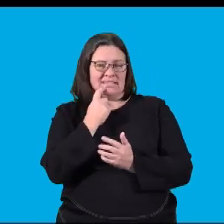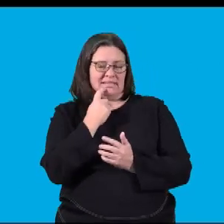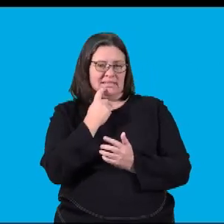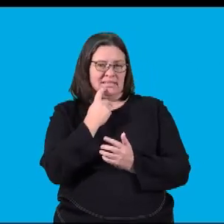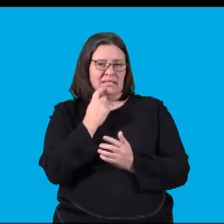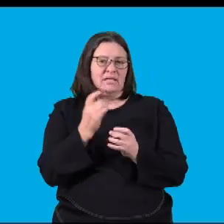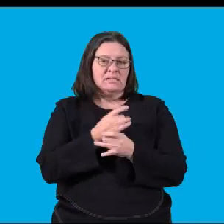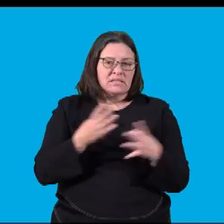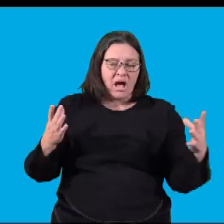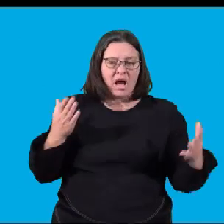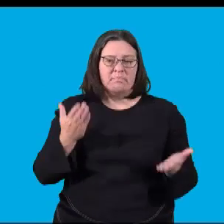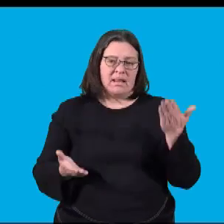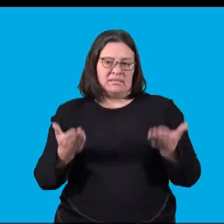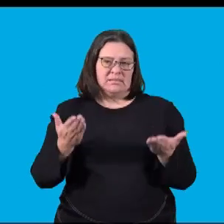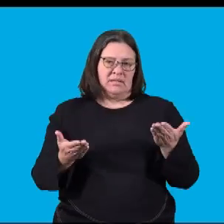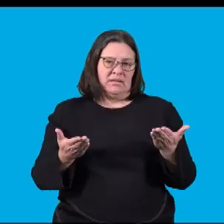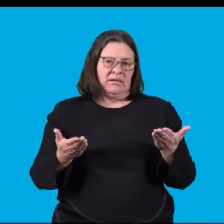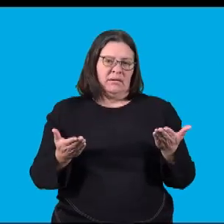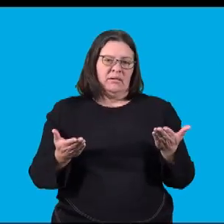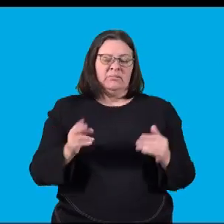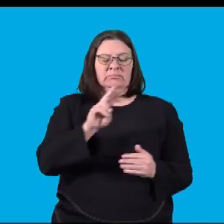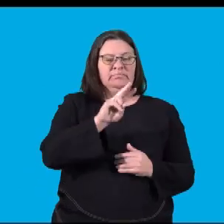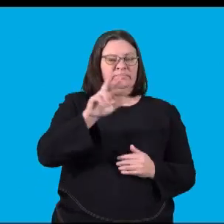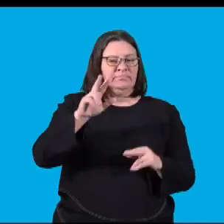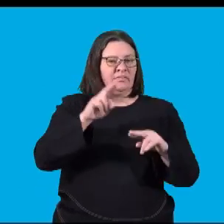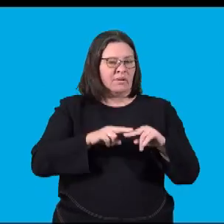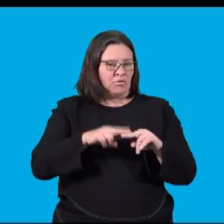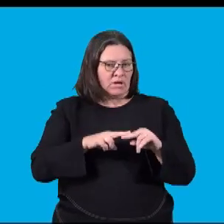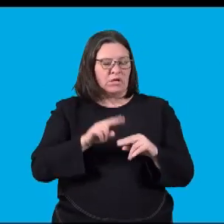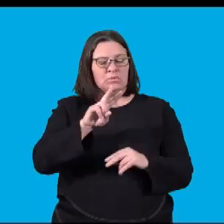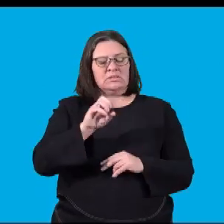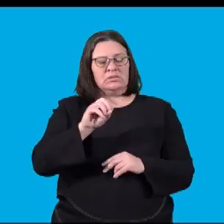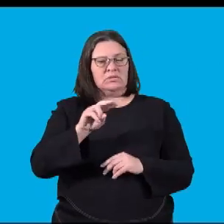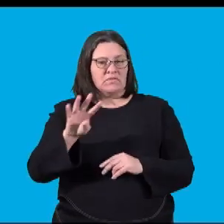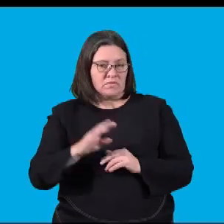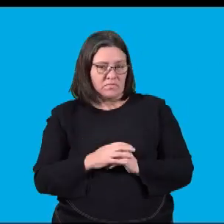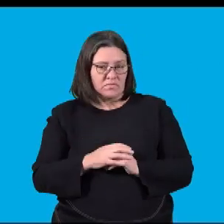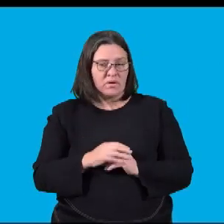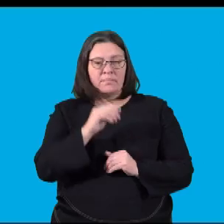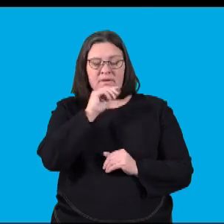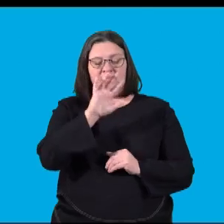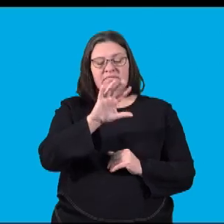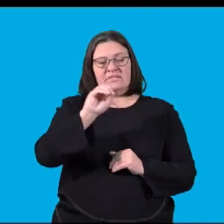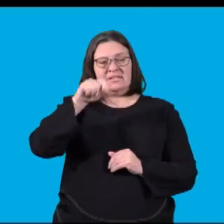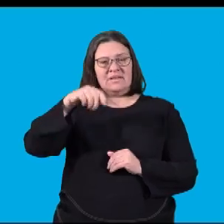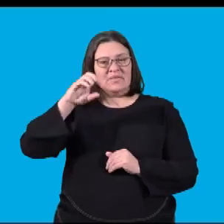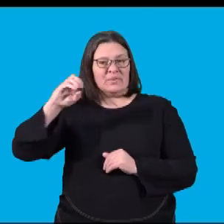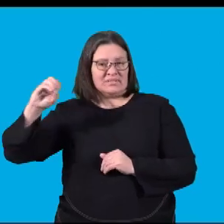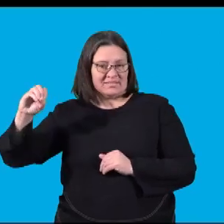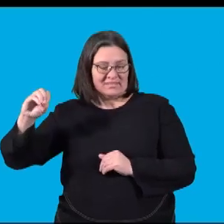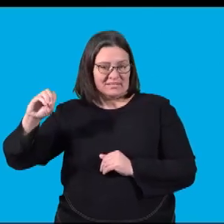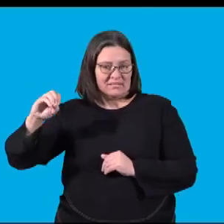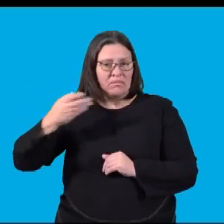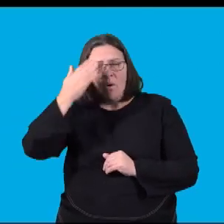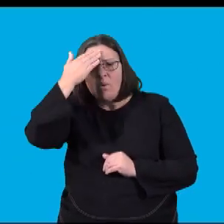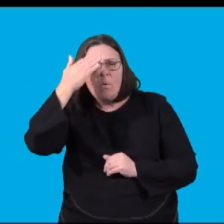to start with the balance on the 28th of February in 2024. That is your 50,000 here.